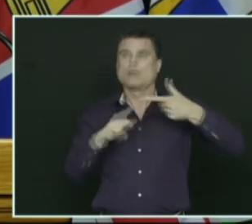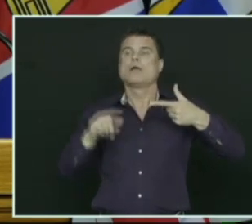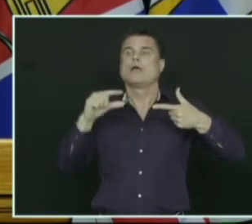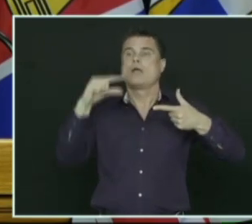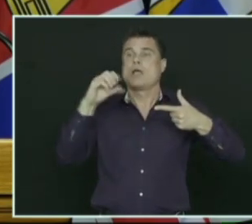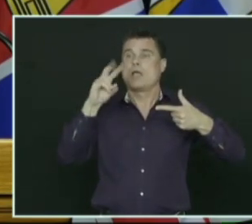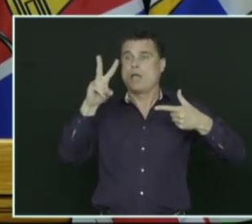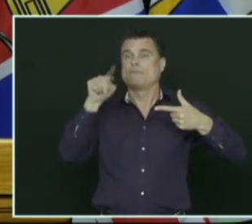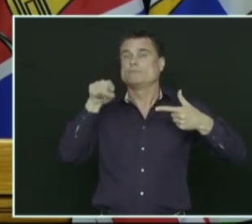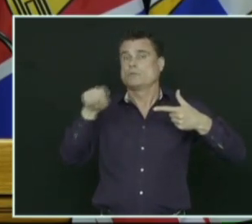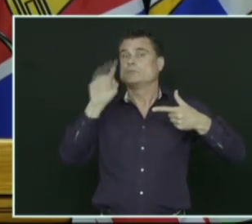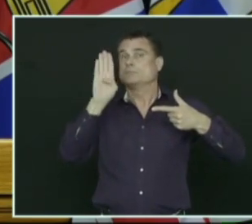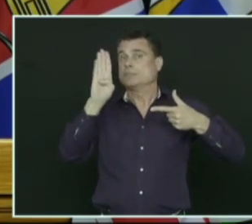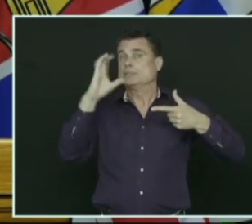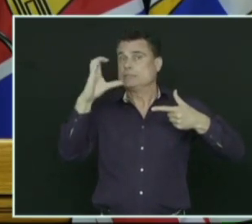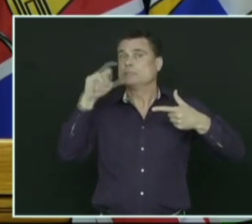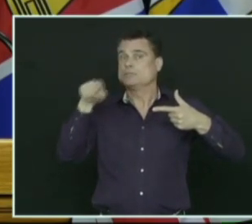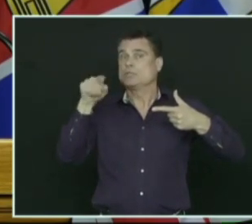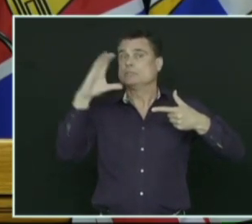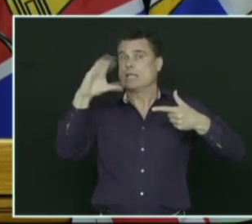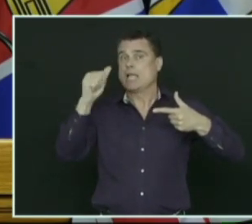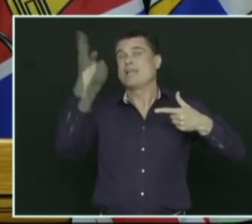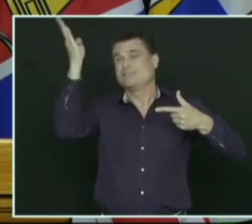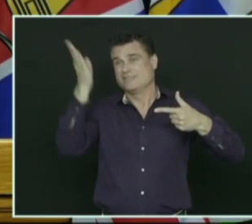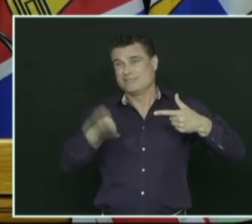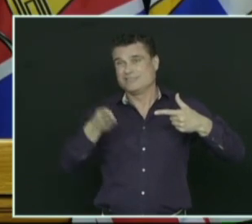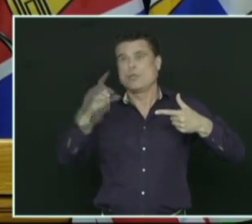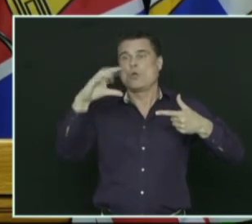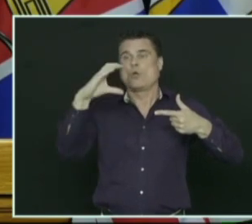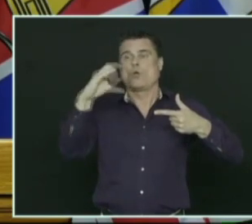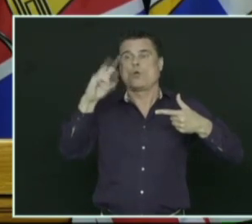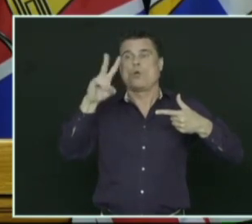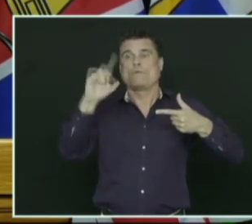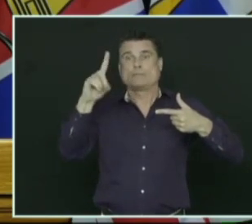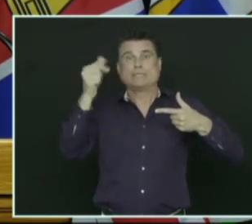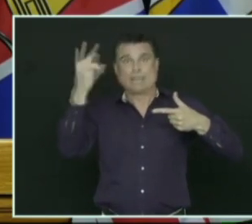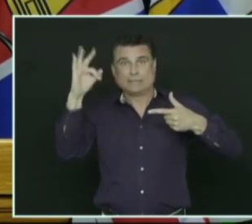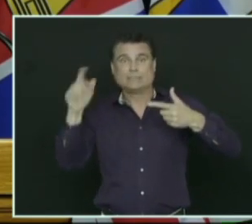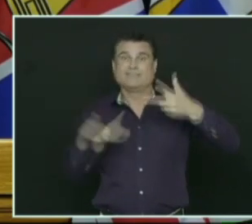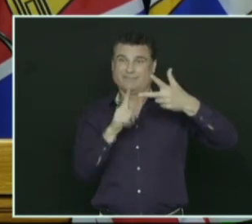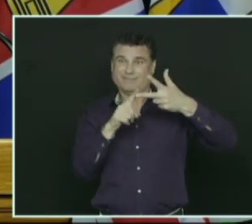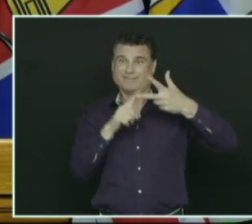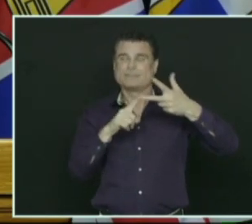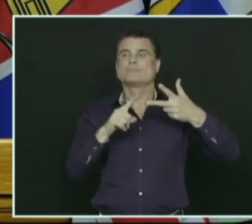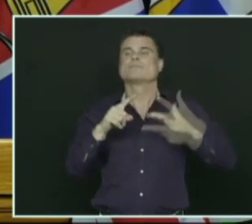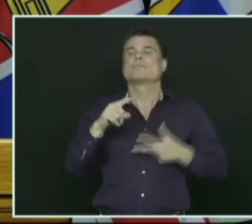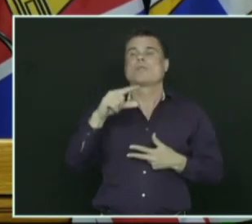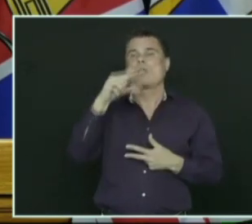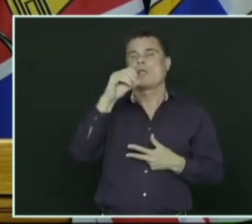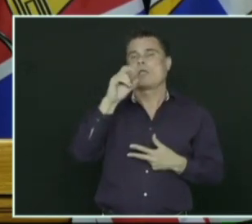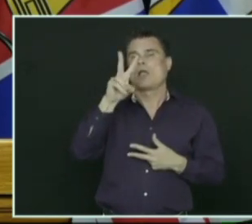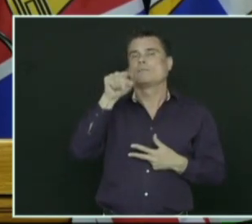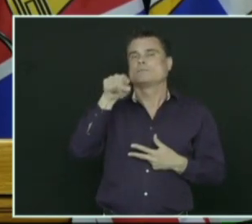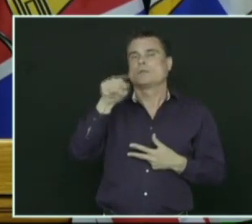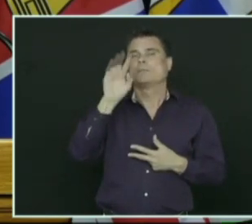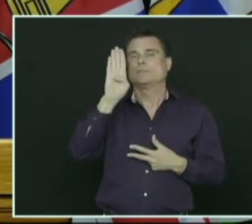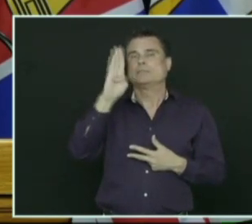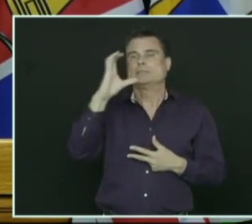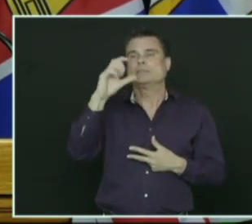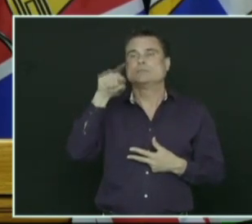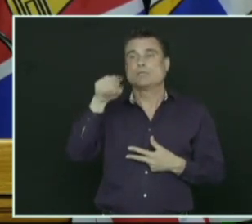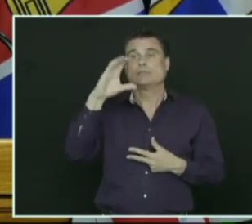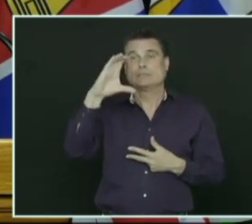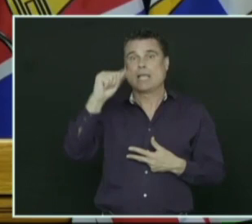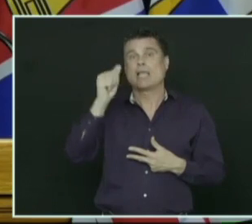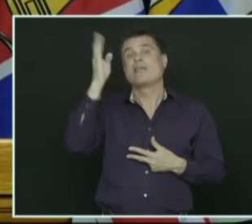same place as our neighbors in Alberta, across the prairies, what we're looking at in Ontario and Quebec as well. So